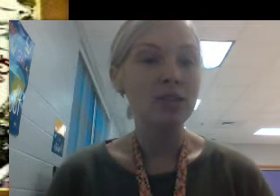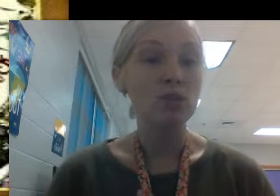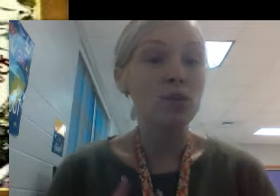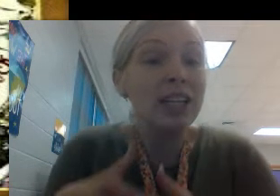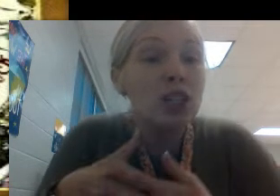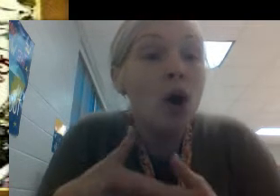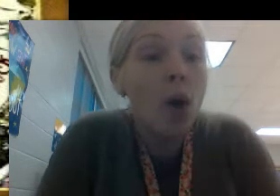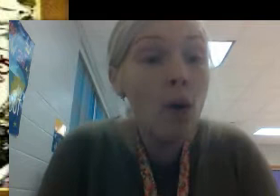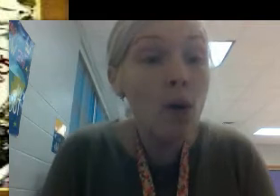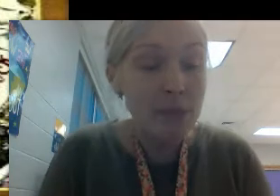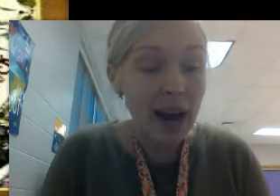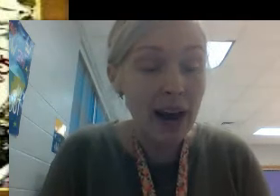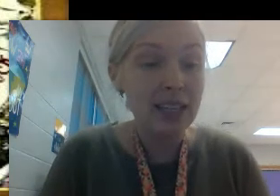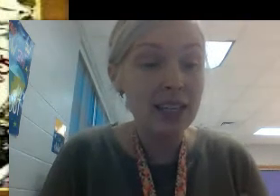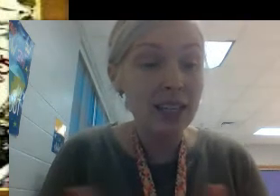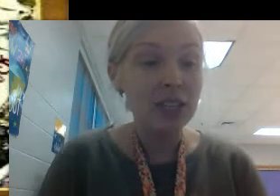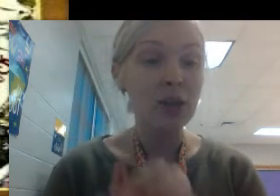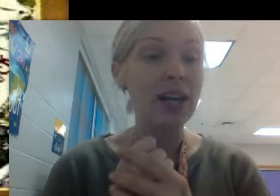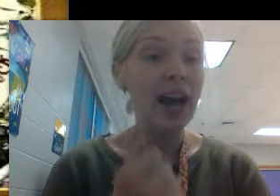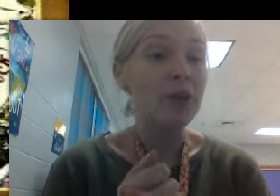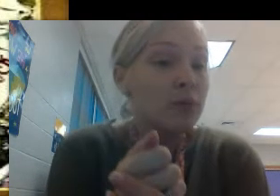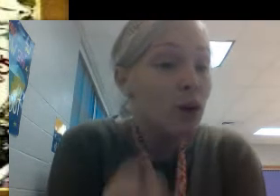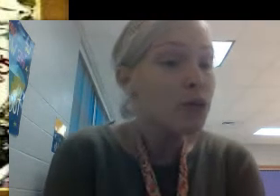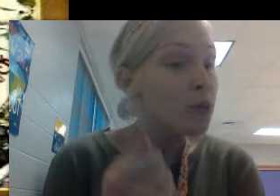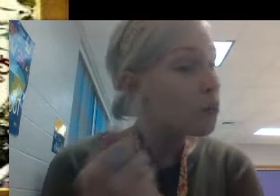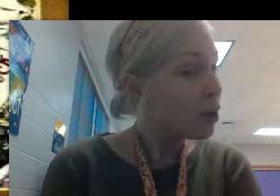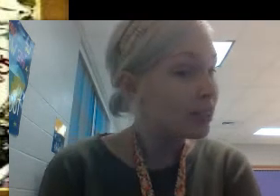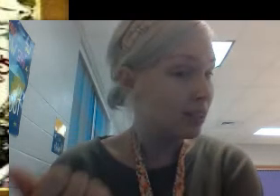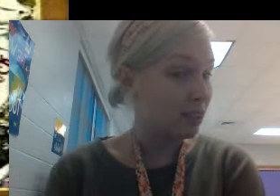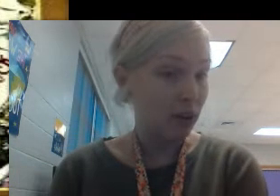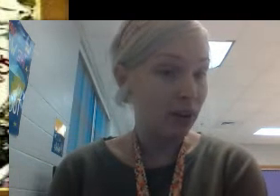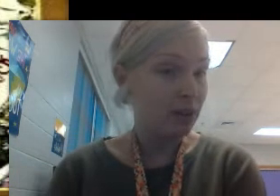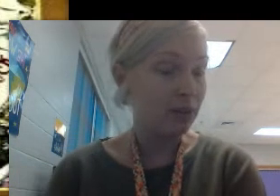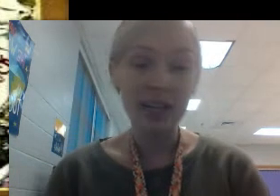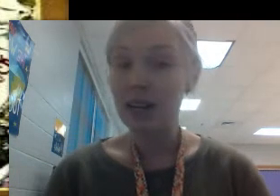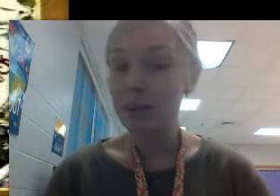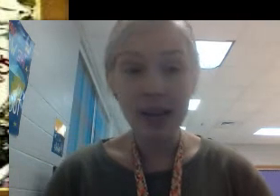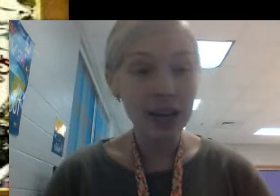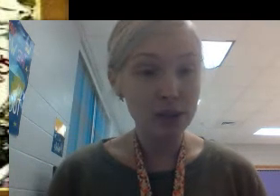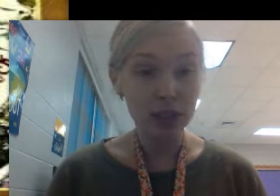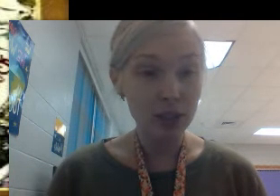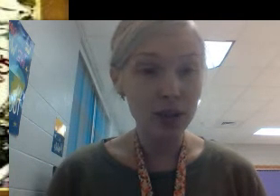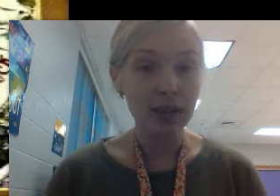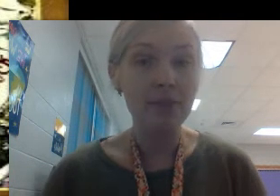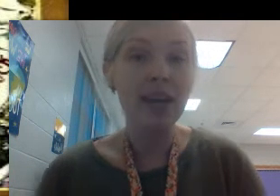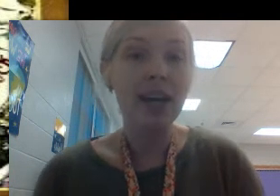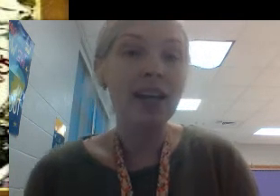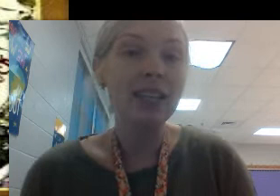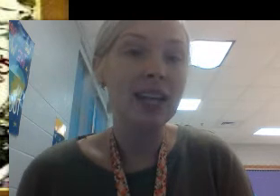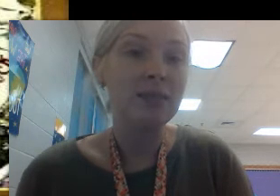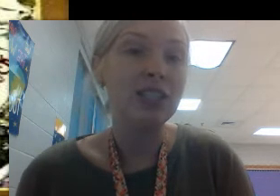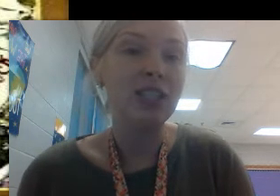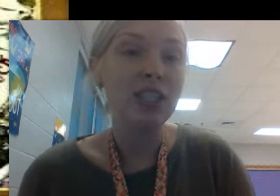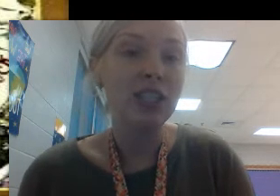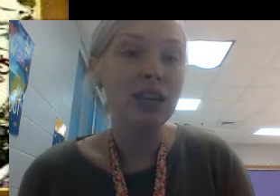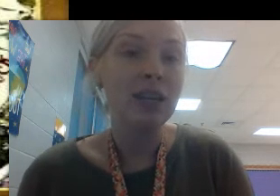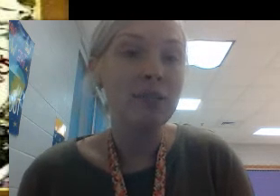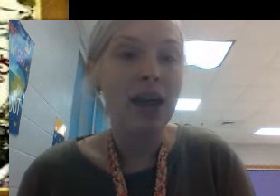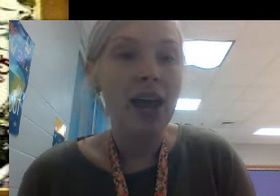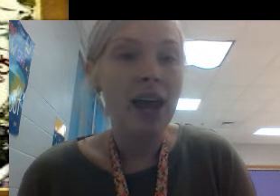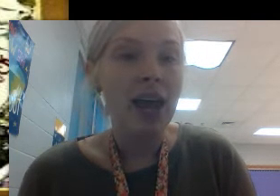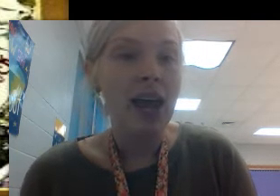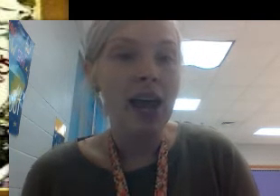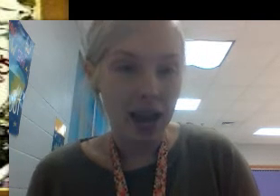but it's retold by, so the guy that wrote the words in this book, but he didn't make up the story, his name is